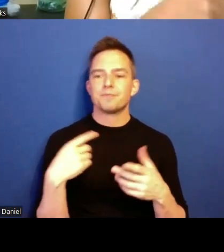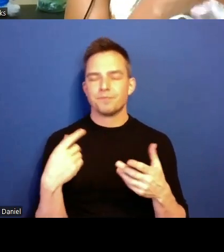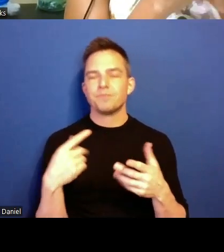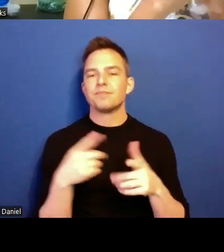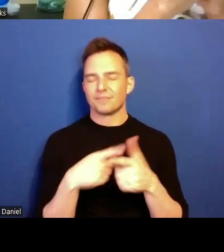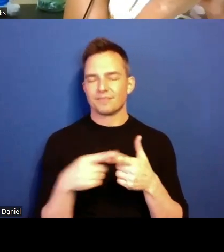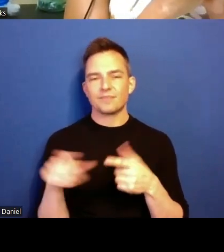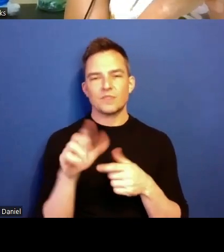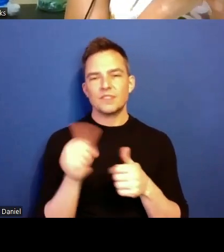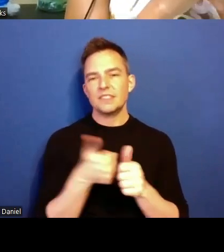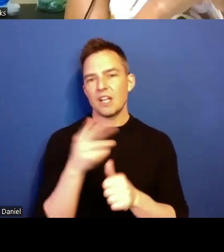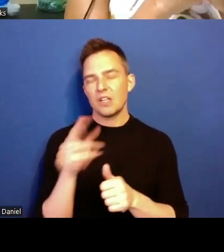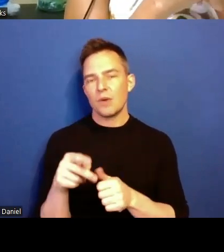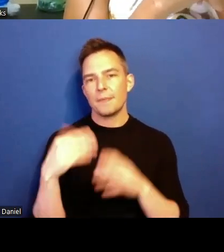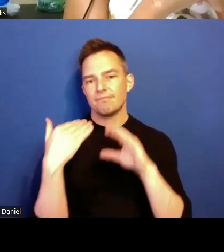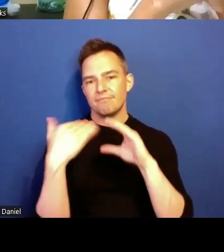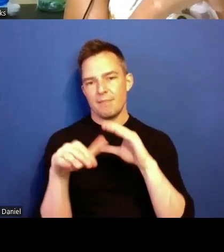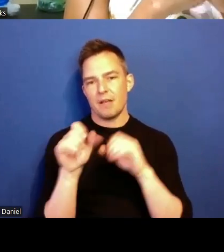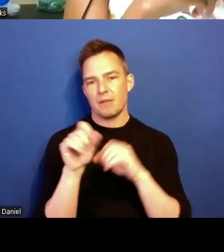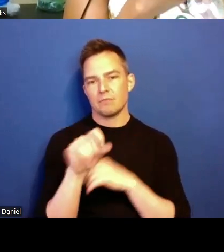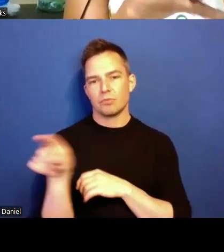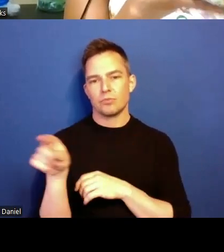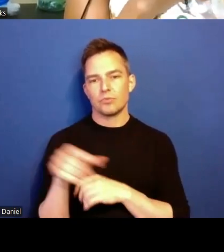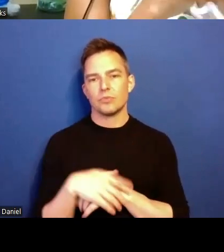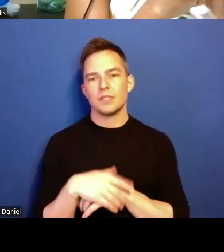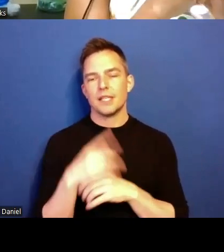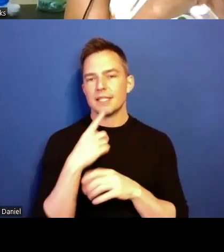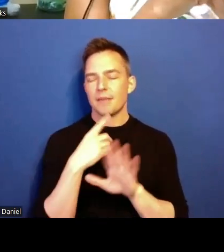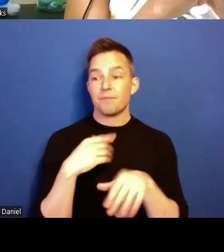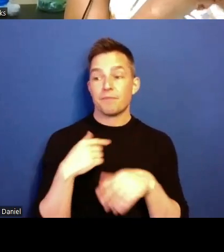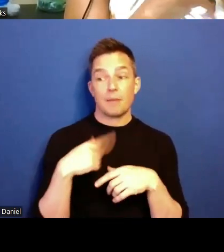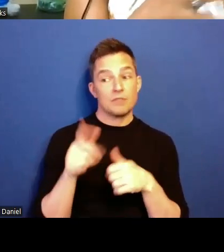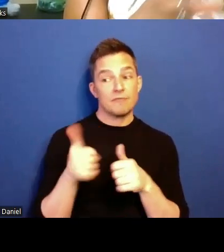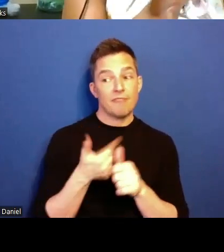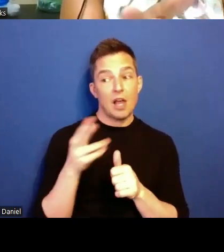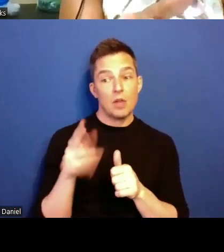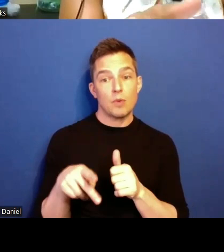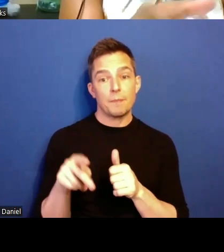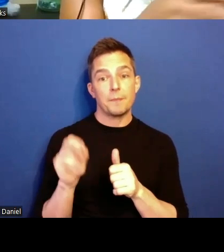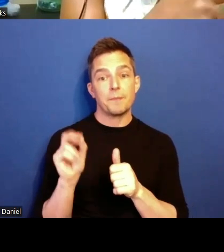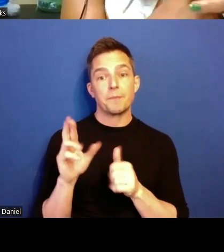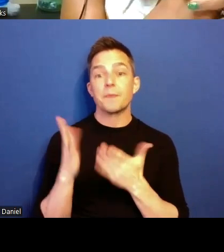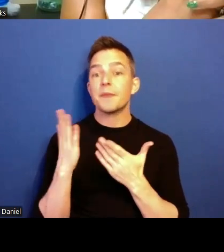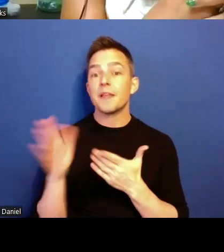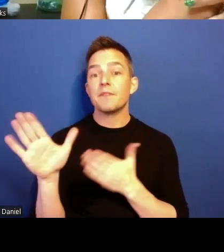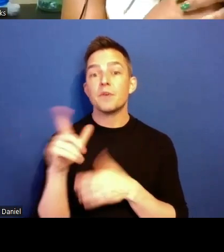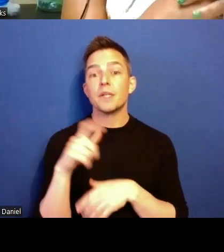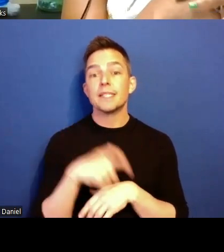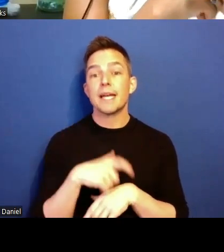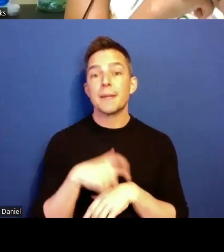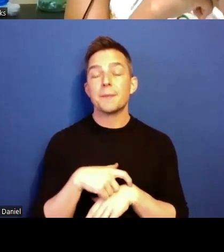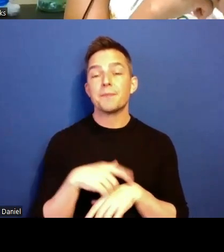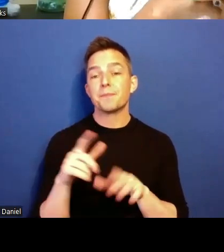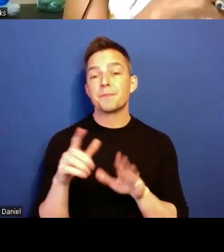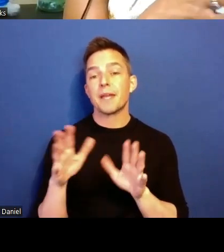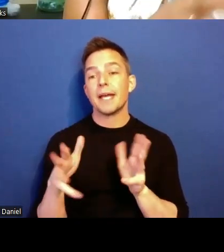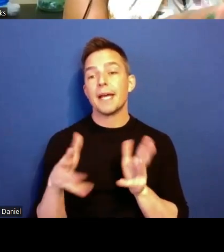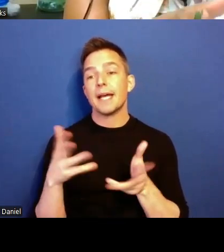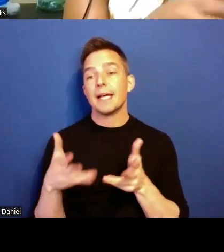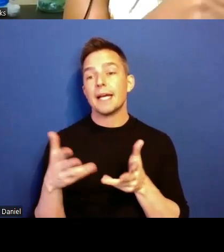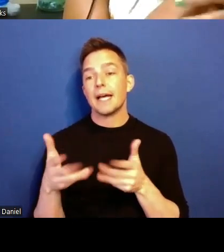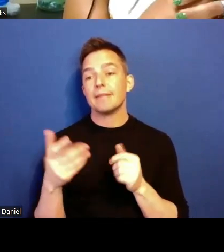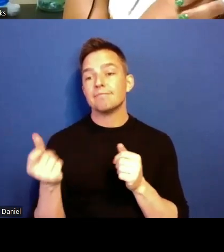you need to follow up with an email and say, I'm just following up, or thank you for your time for the phone call. I just